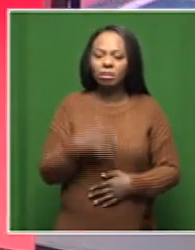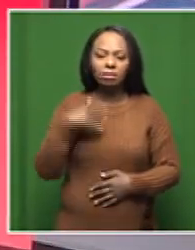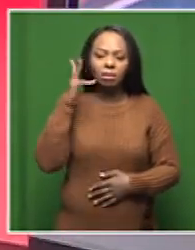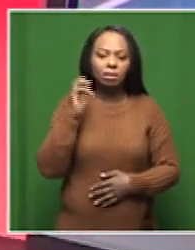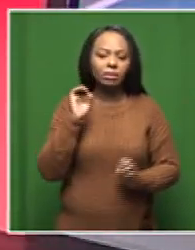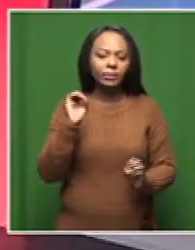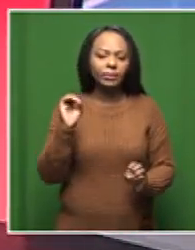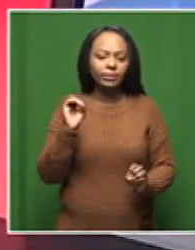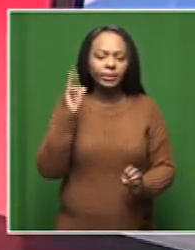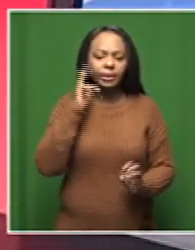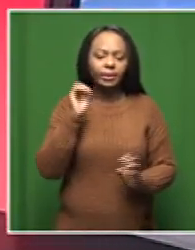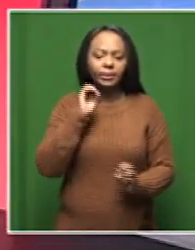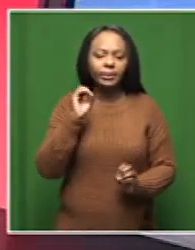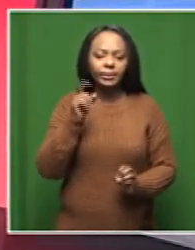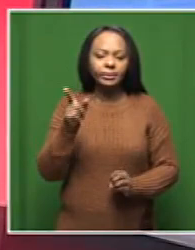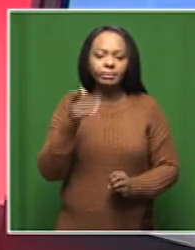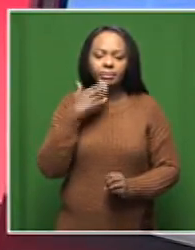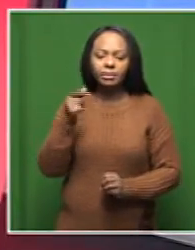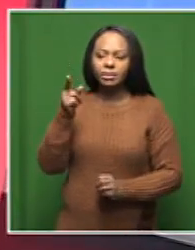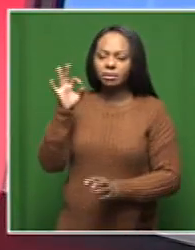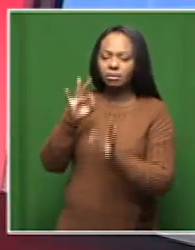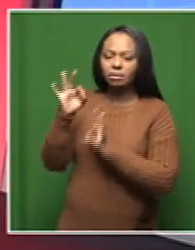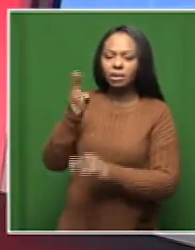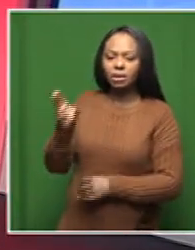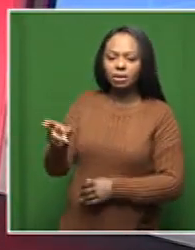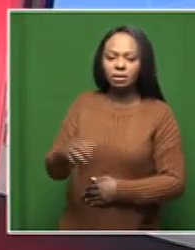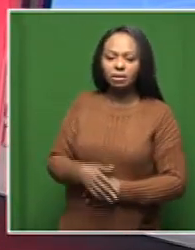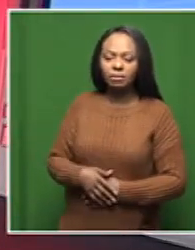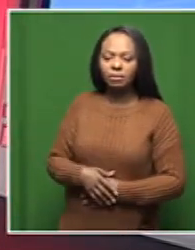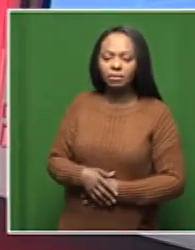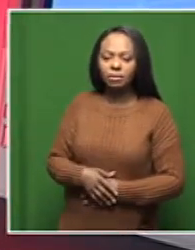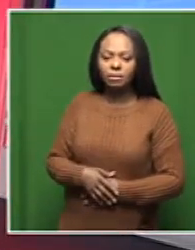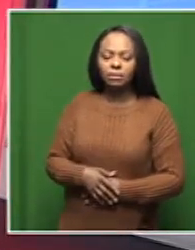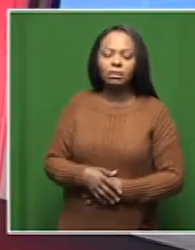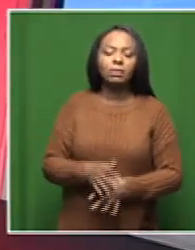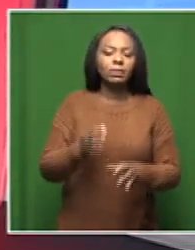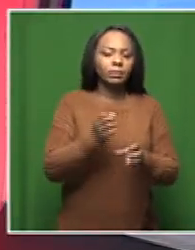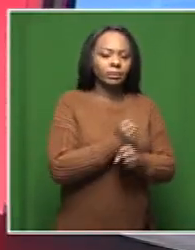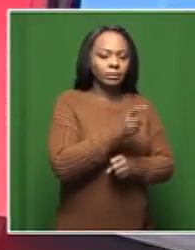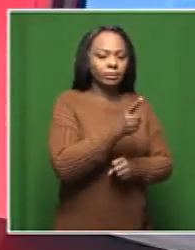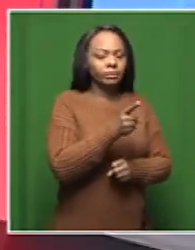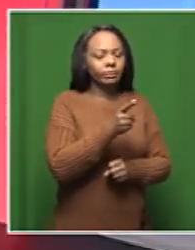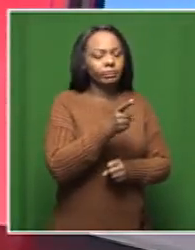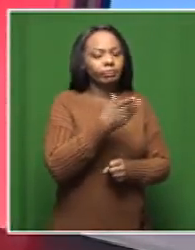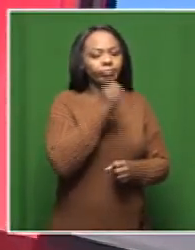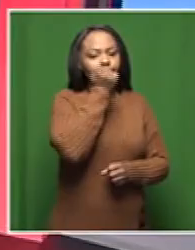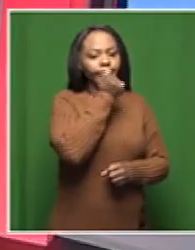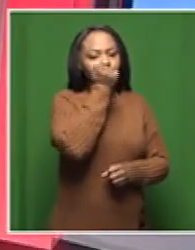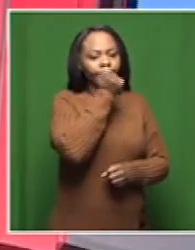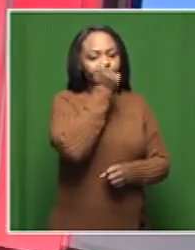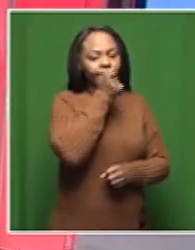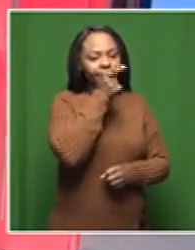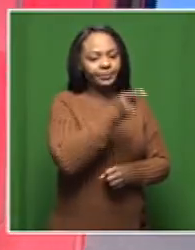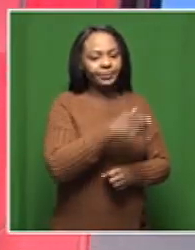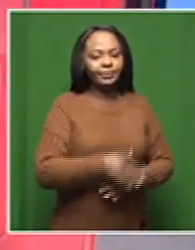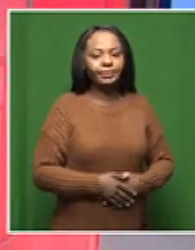the first bit of what you were saying, and I suspect it's quite important. Okay, Yeah. sure. Sorry about that. The